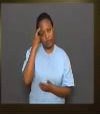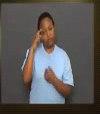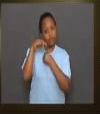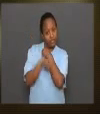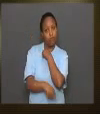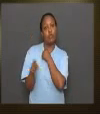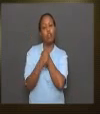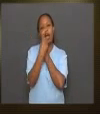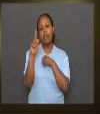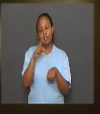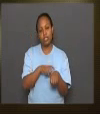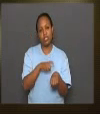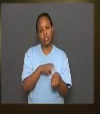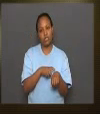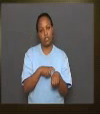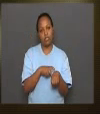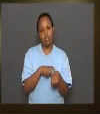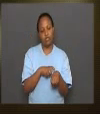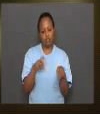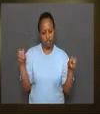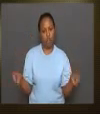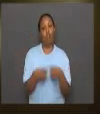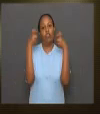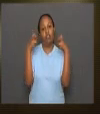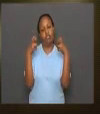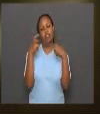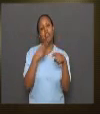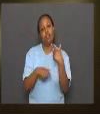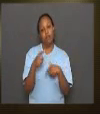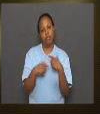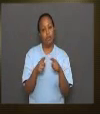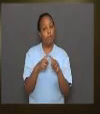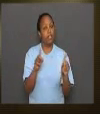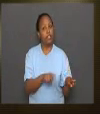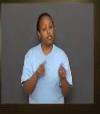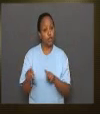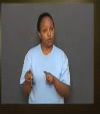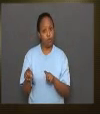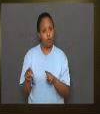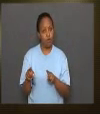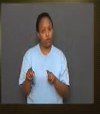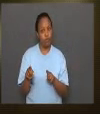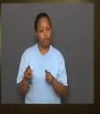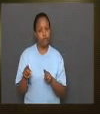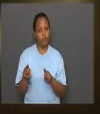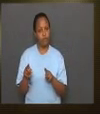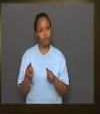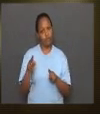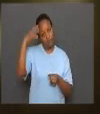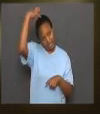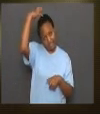can sometimes come into conflict, particularly those embodied in